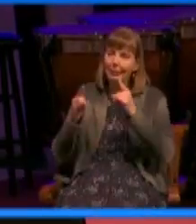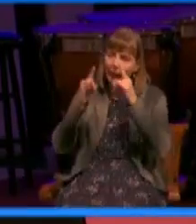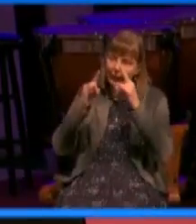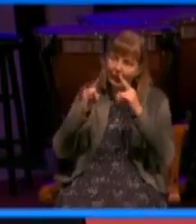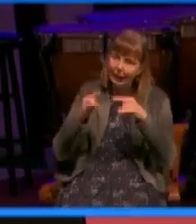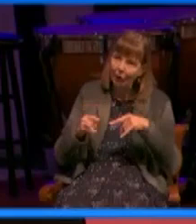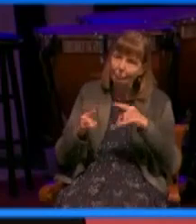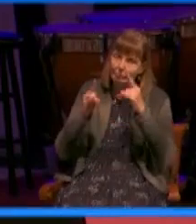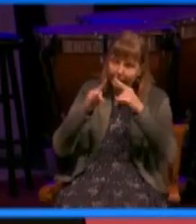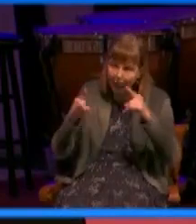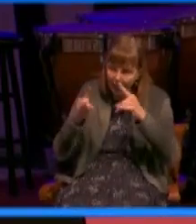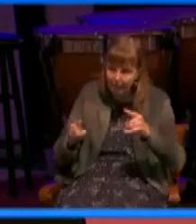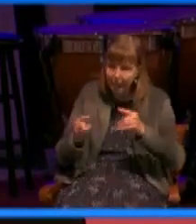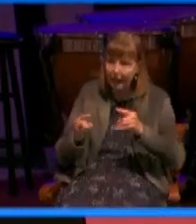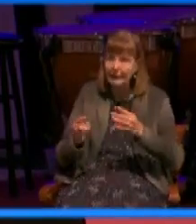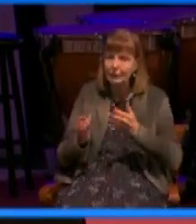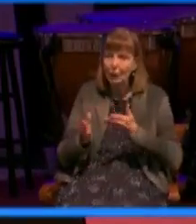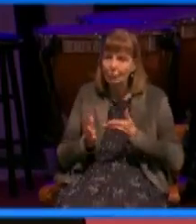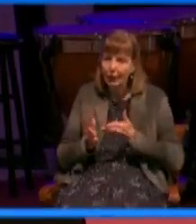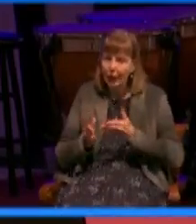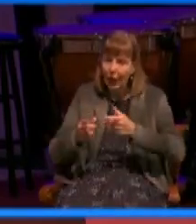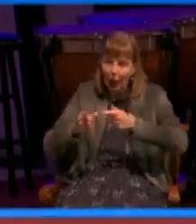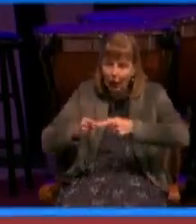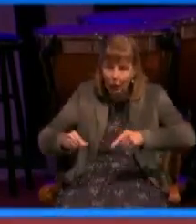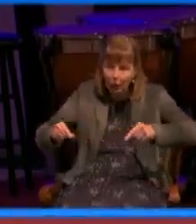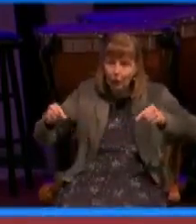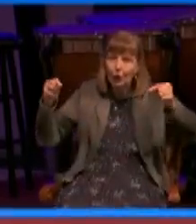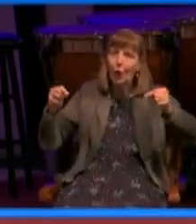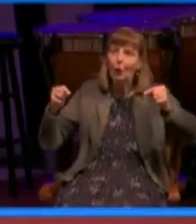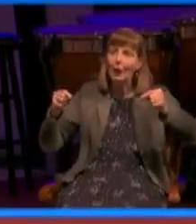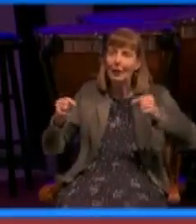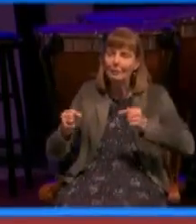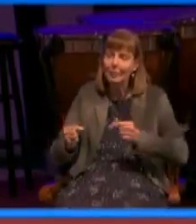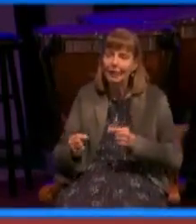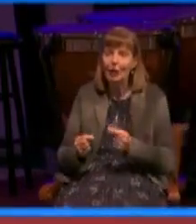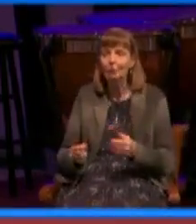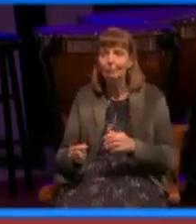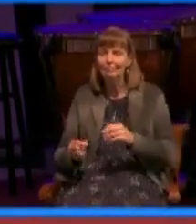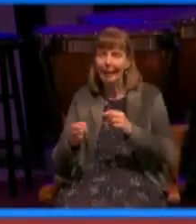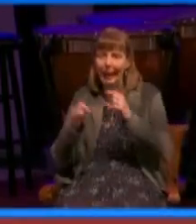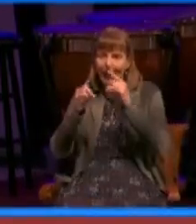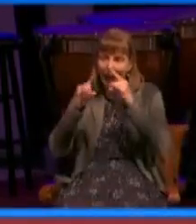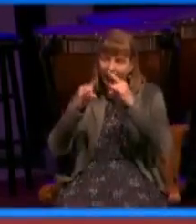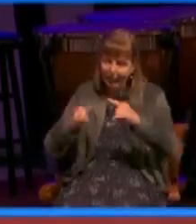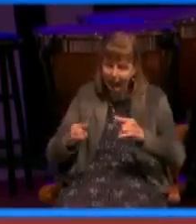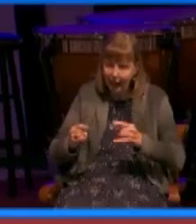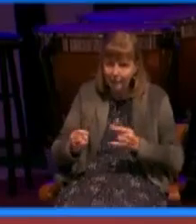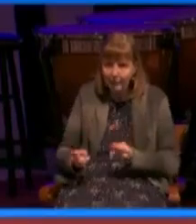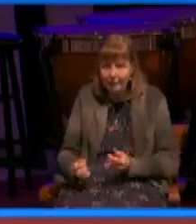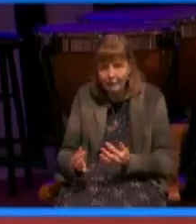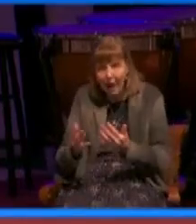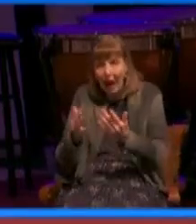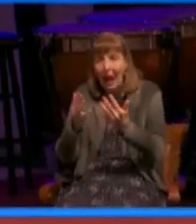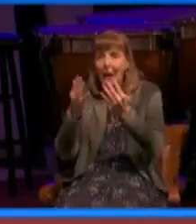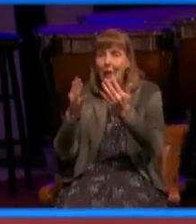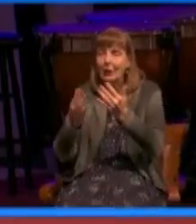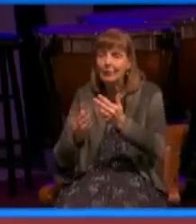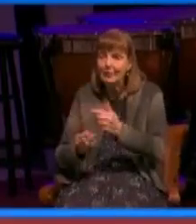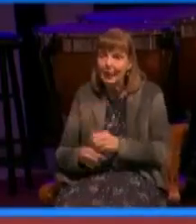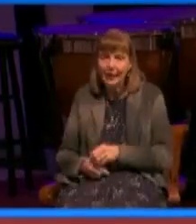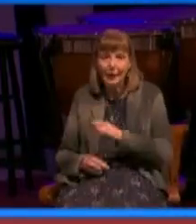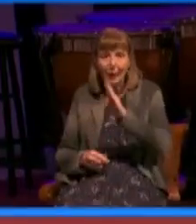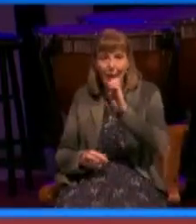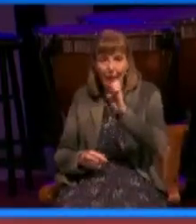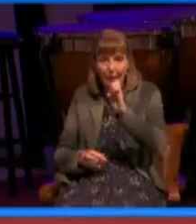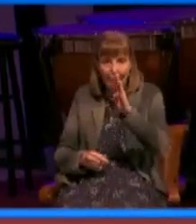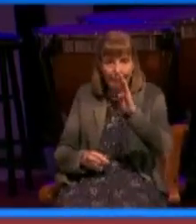climbing and rappelling and campfires and hatchet throwing and BB guns. And so we enjoyed mosquitoes,